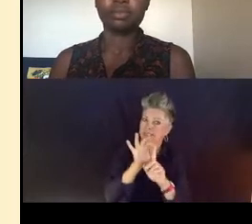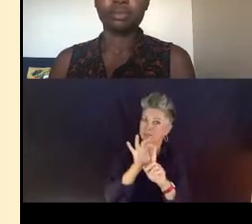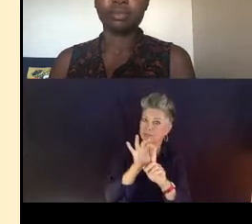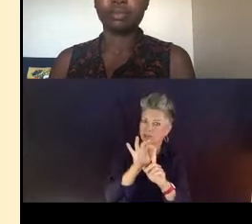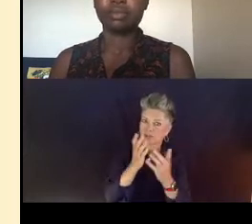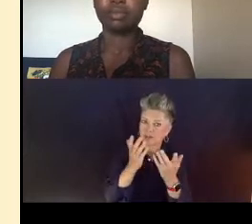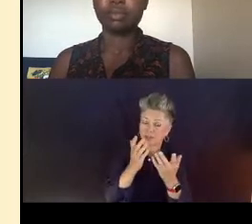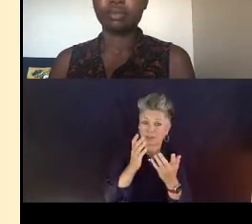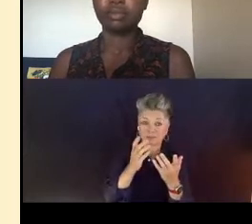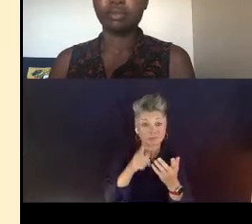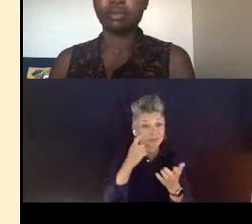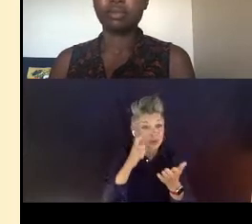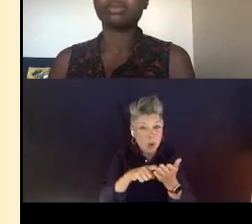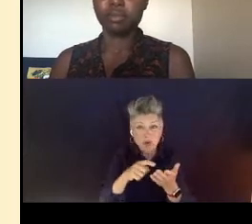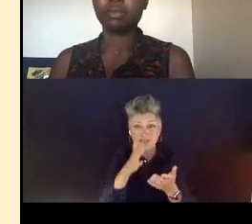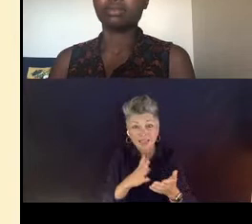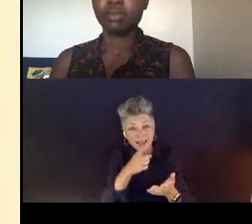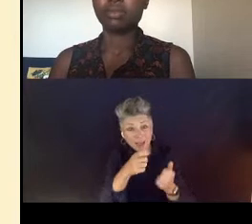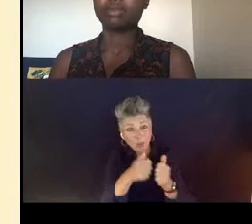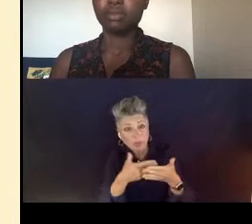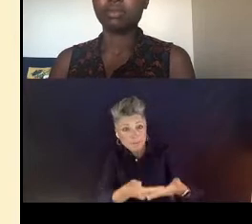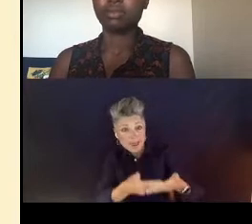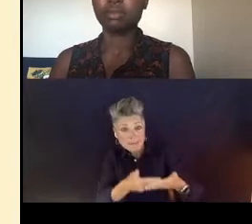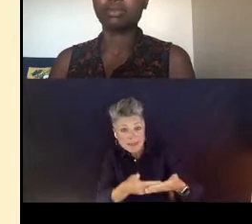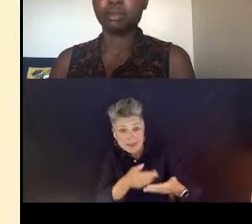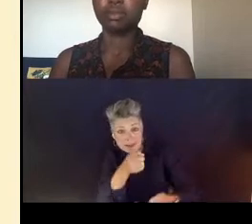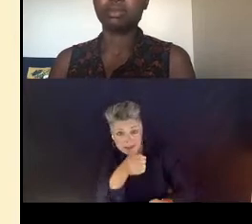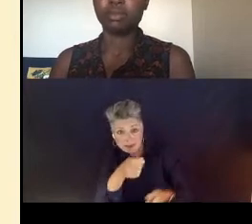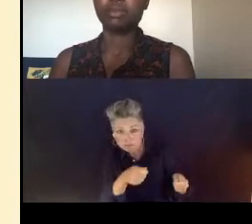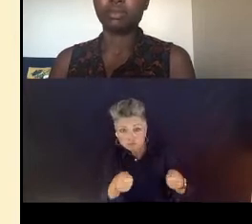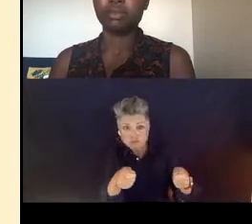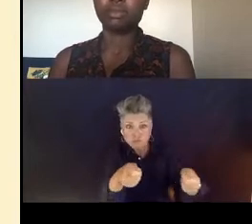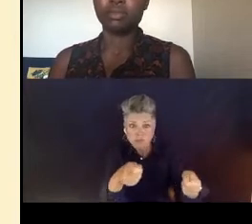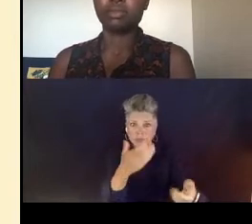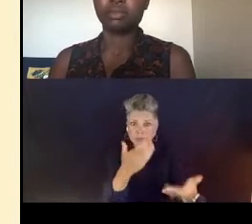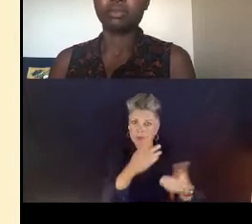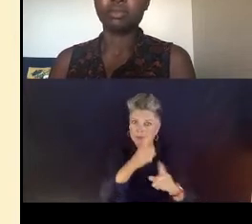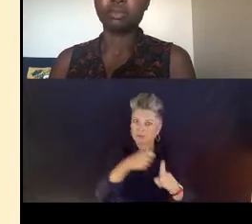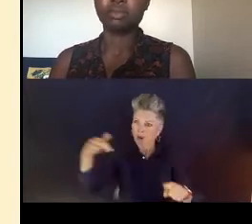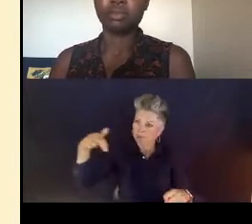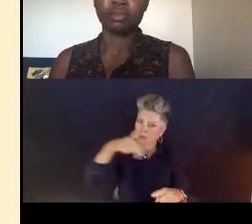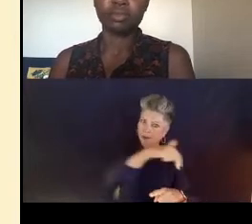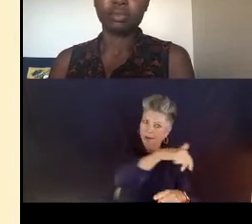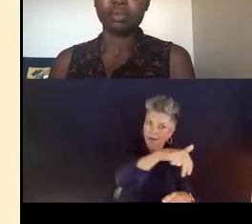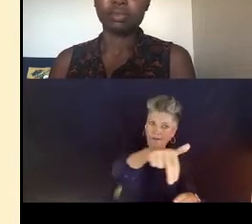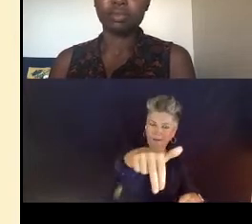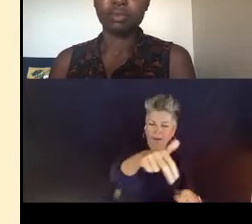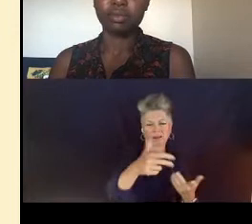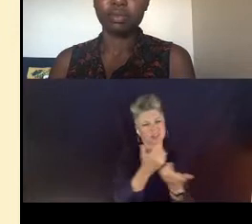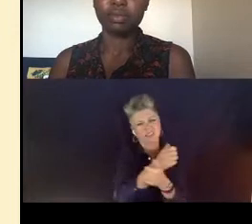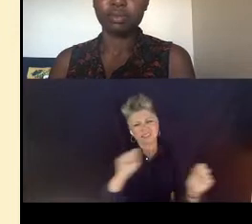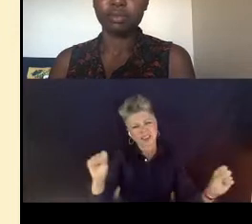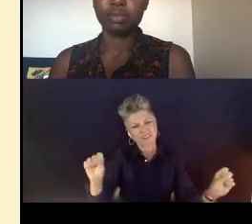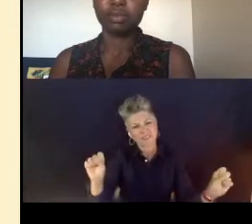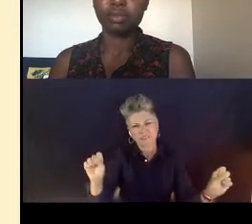there's a lady pushing her baby. She might have came from the other side of the street. So for the safety and lives